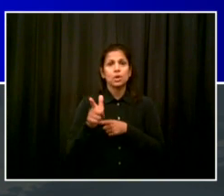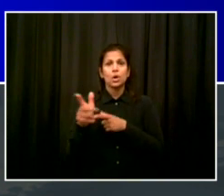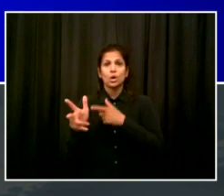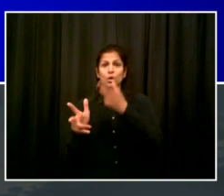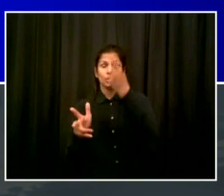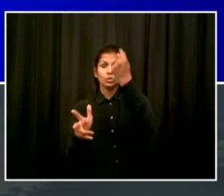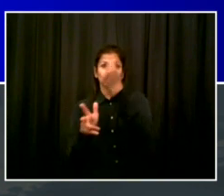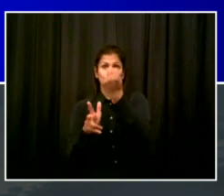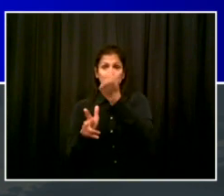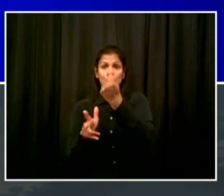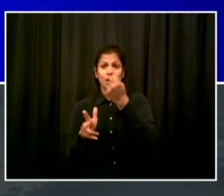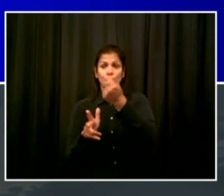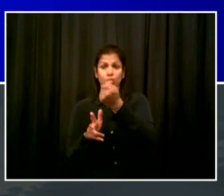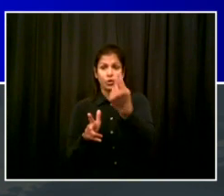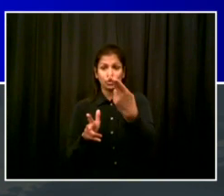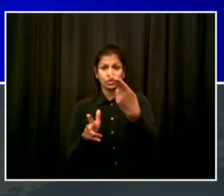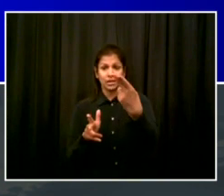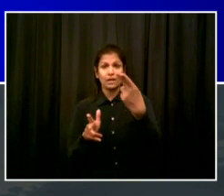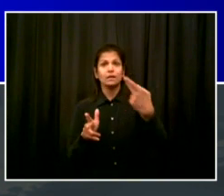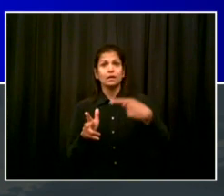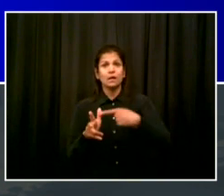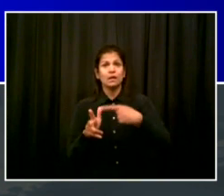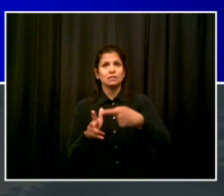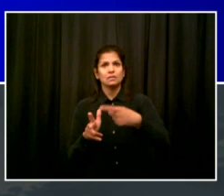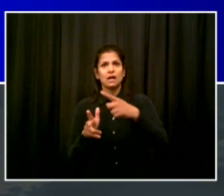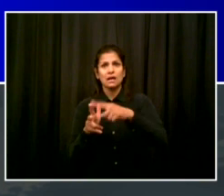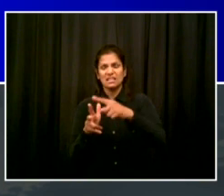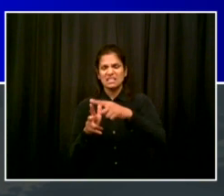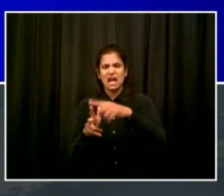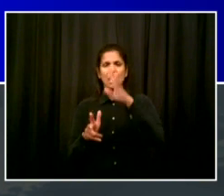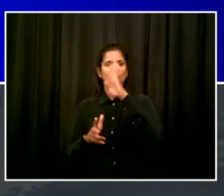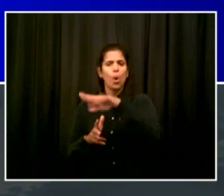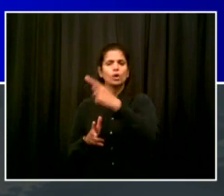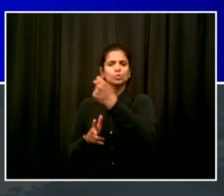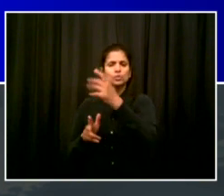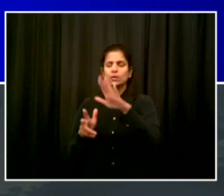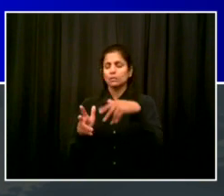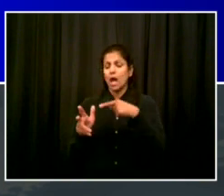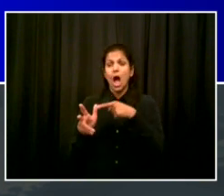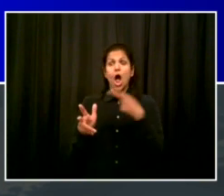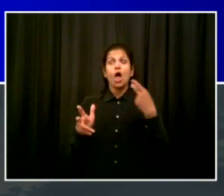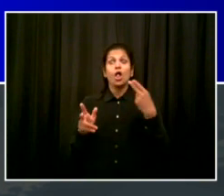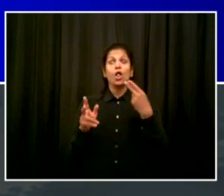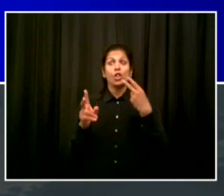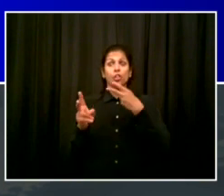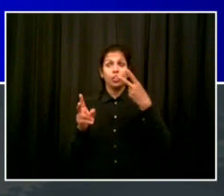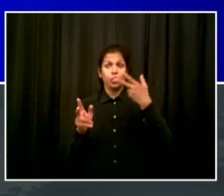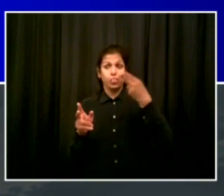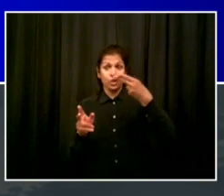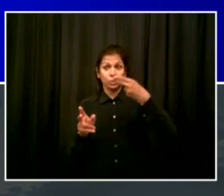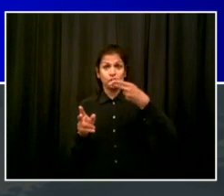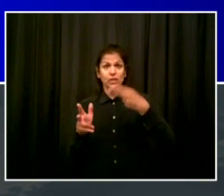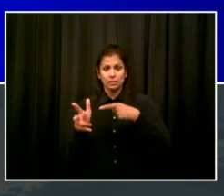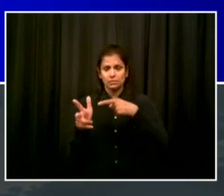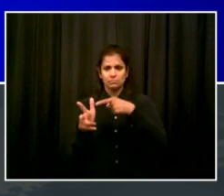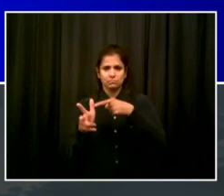to explain that to the people of the city, and particularly folks on those blocks going forward. Okay, let's do our indicators.